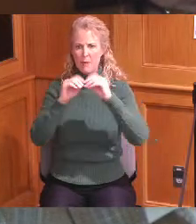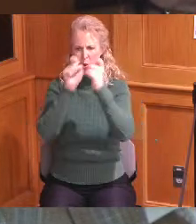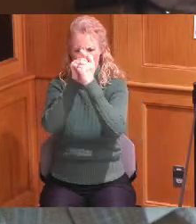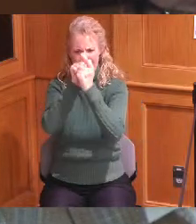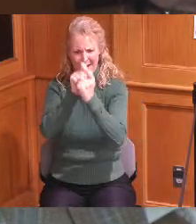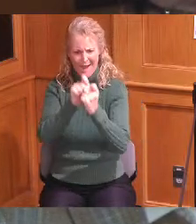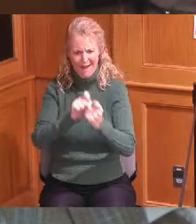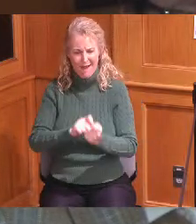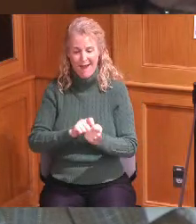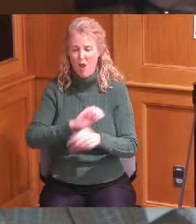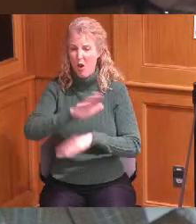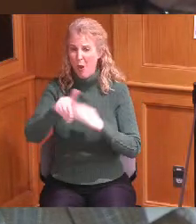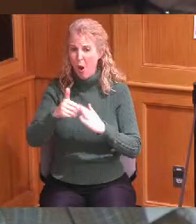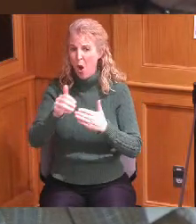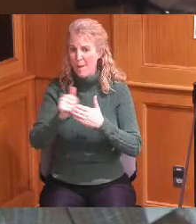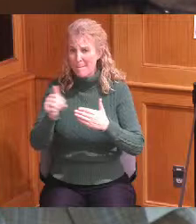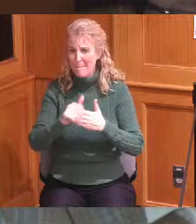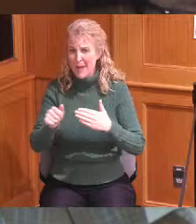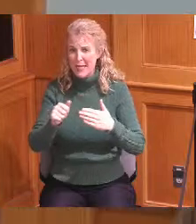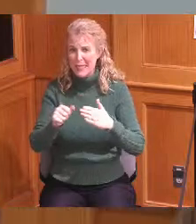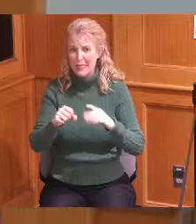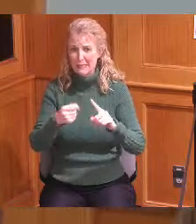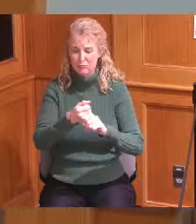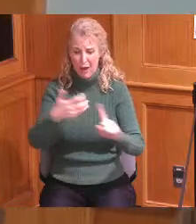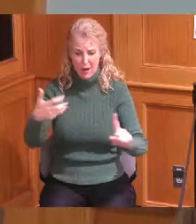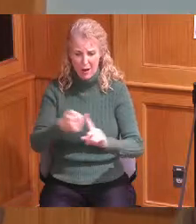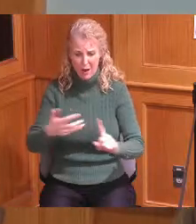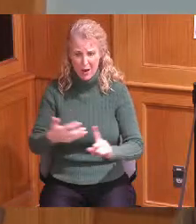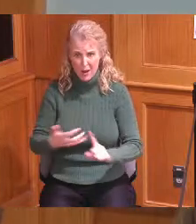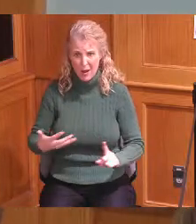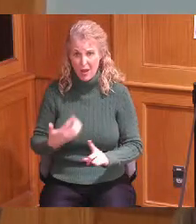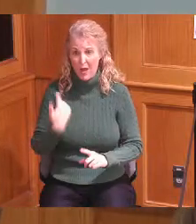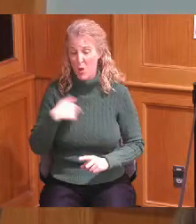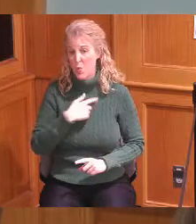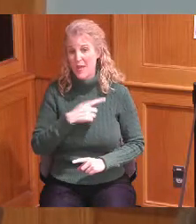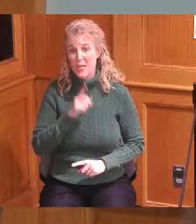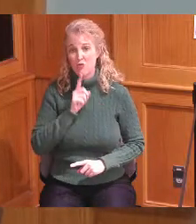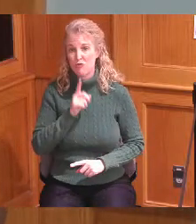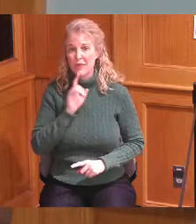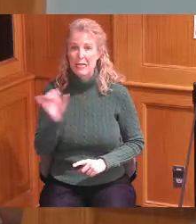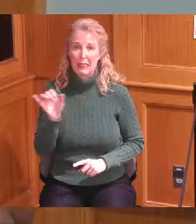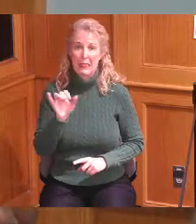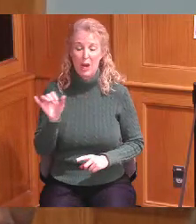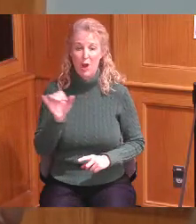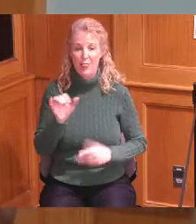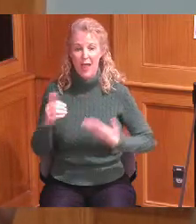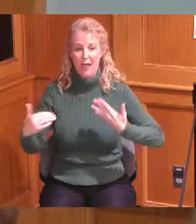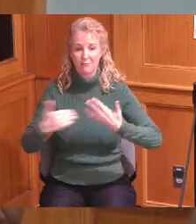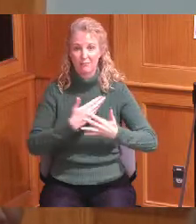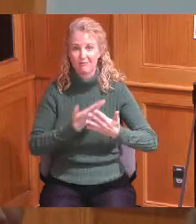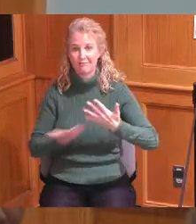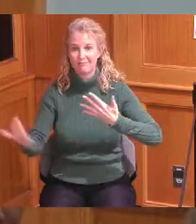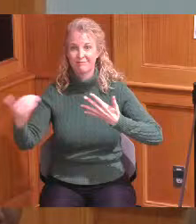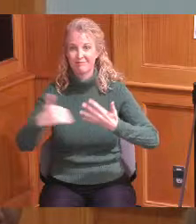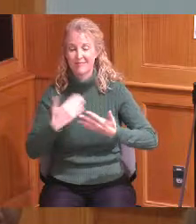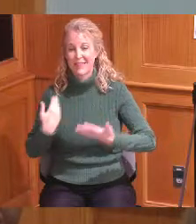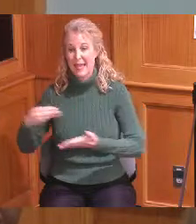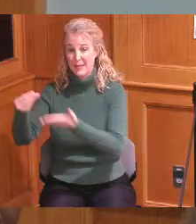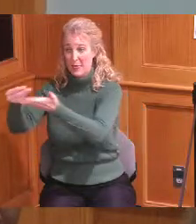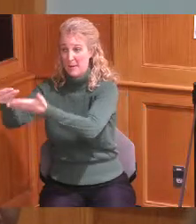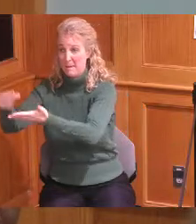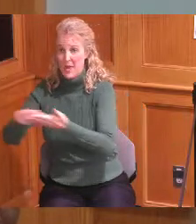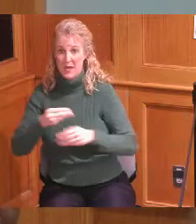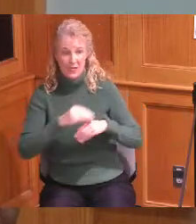exactly how those dollars are being spent. And you know, we're really, as a pass-through through to GCB and to City Gospel Mission to cover